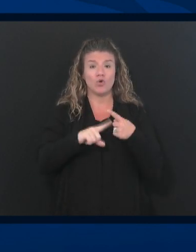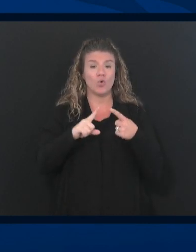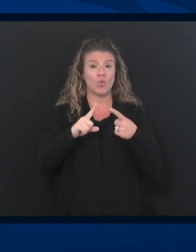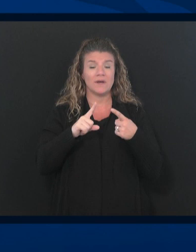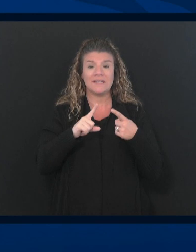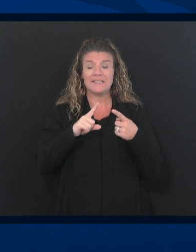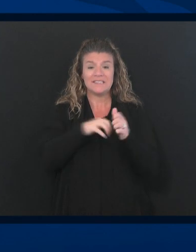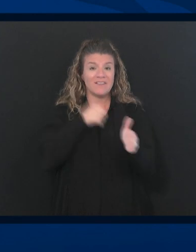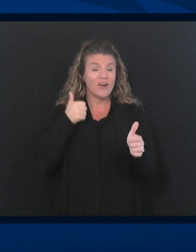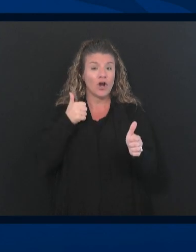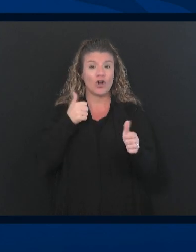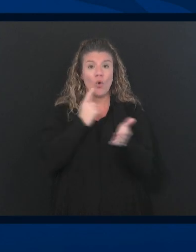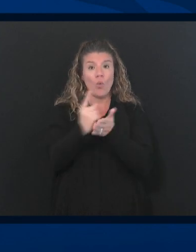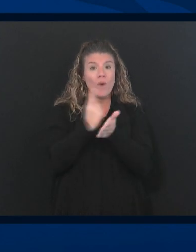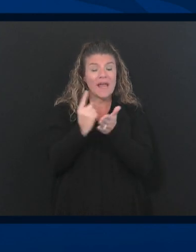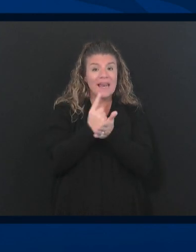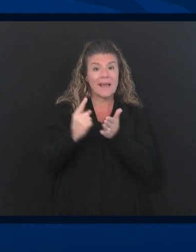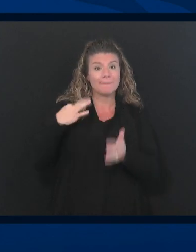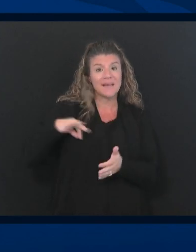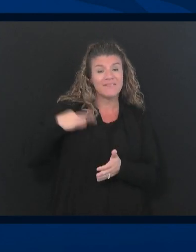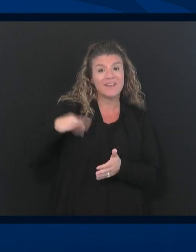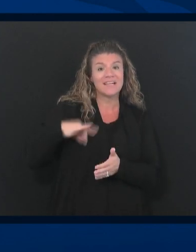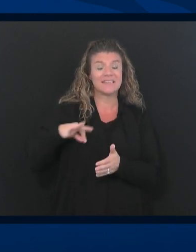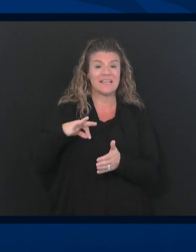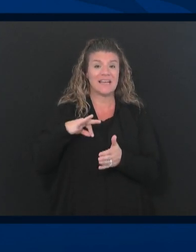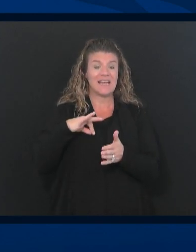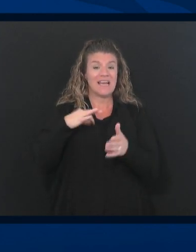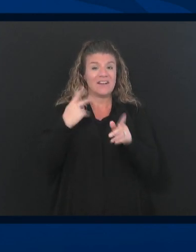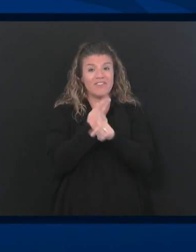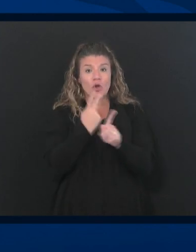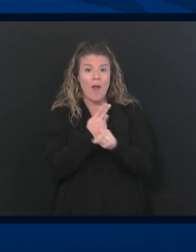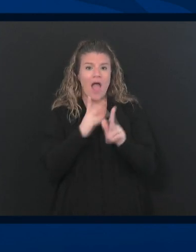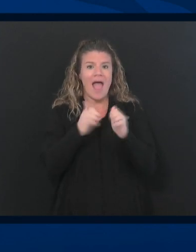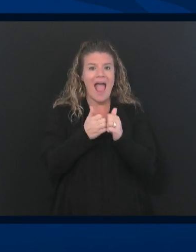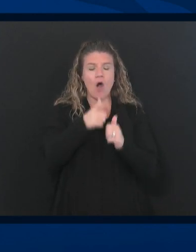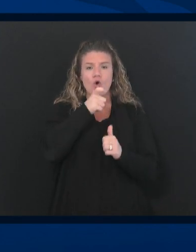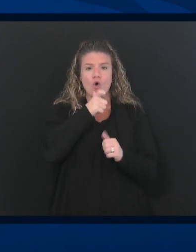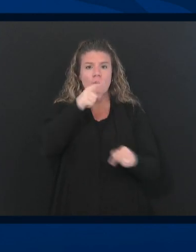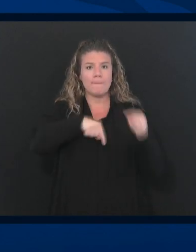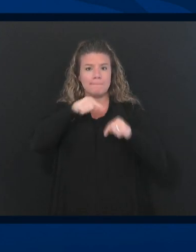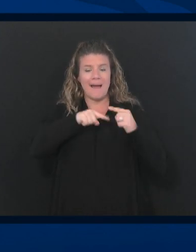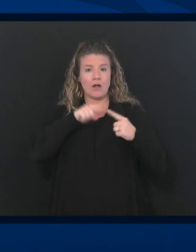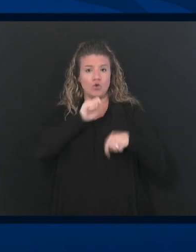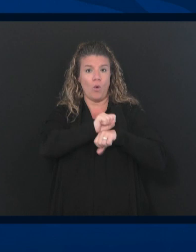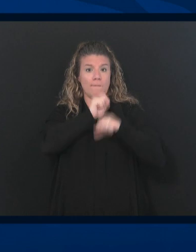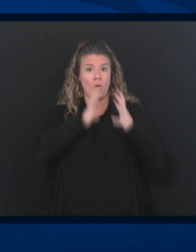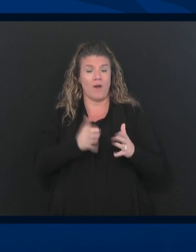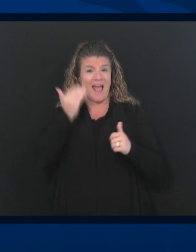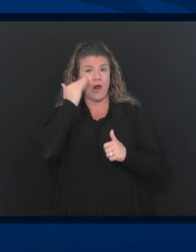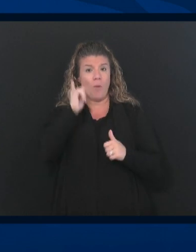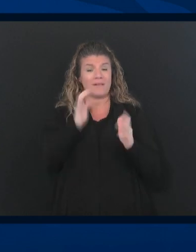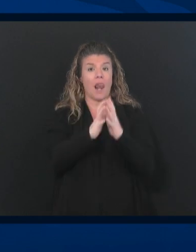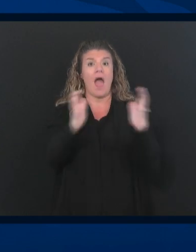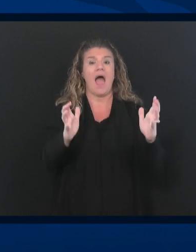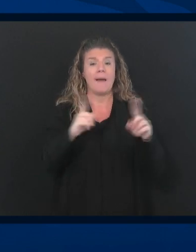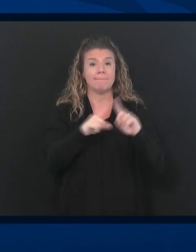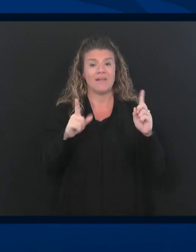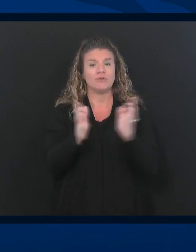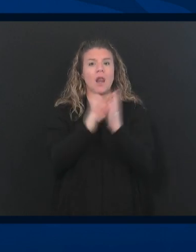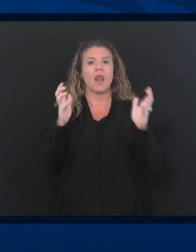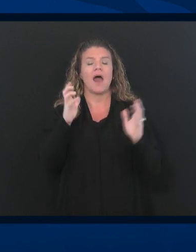calculations and determining chargeability back to specific employers. I know that's a lot at once, but there are a lot of